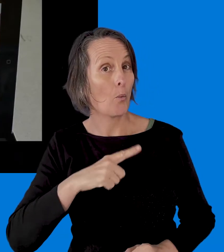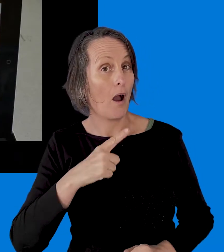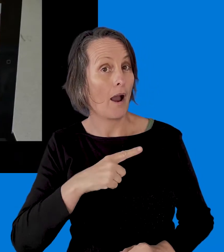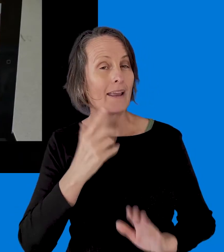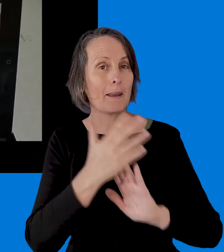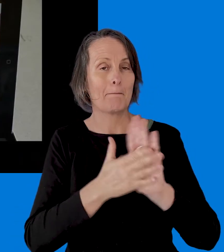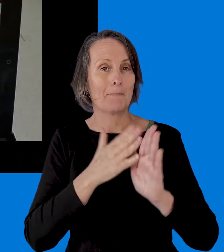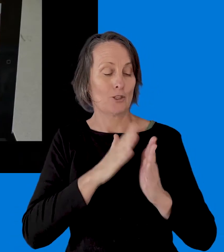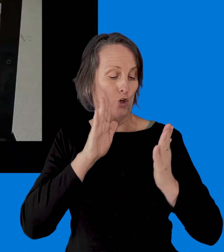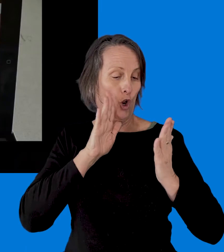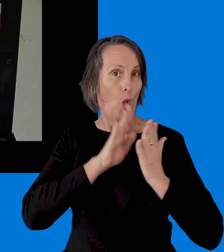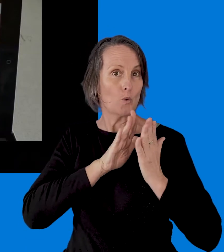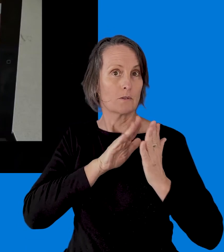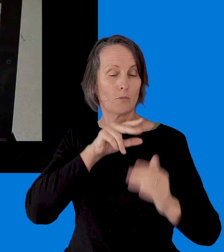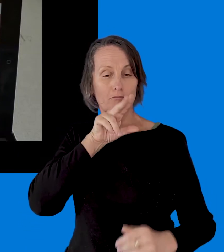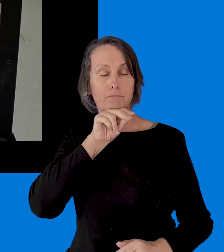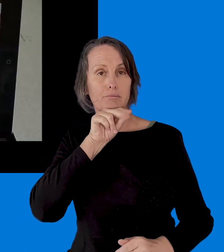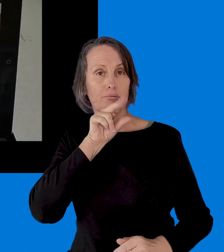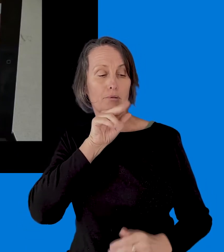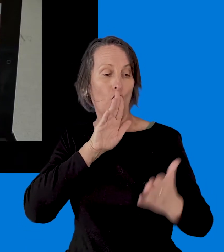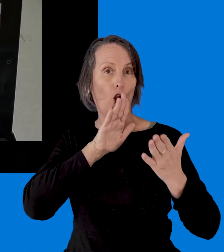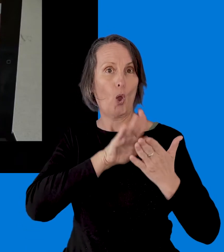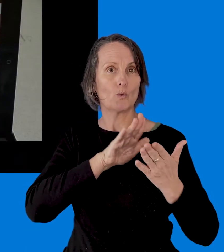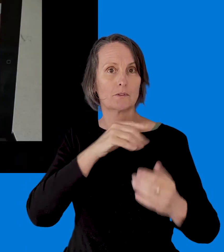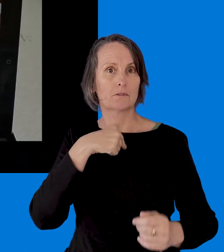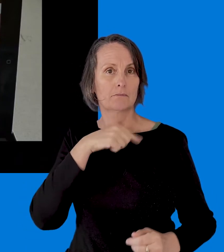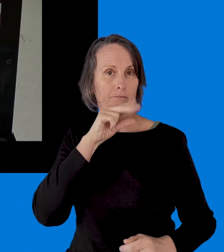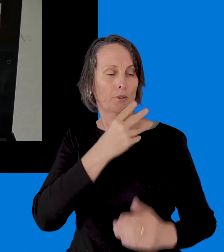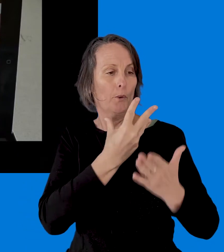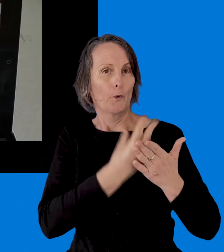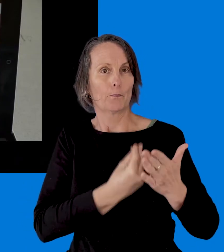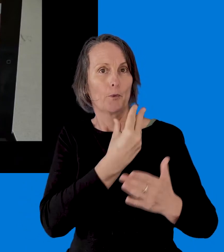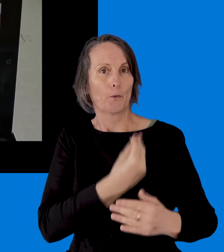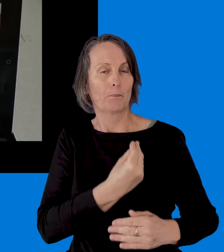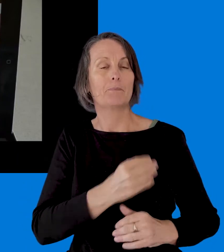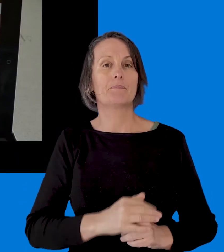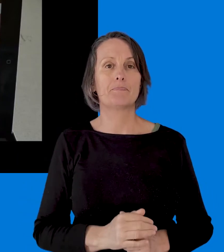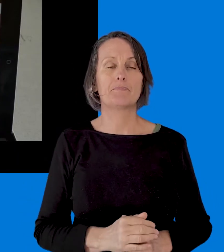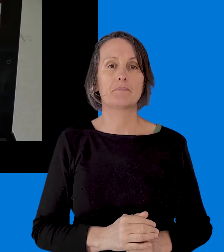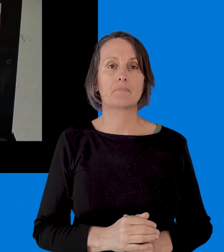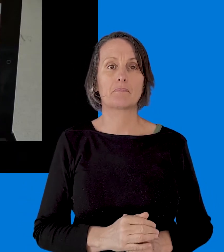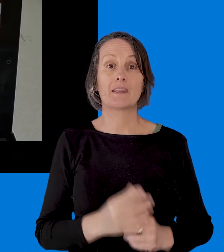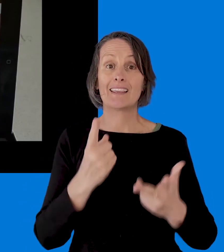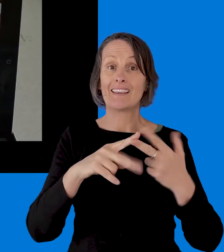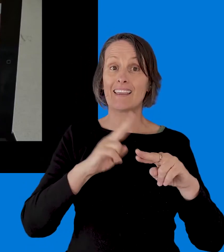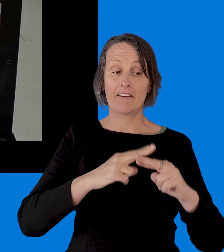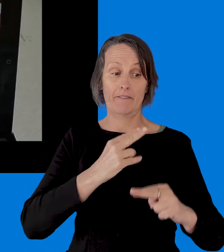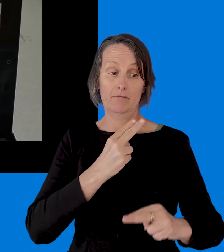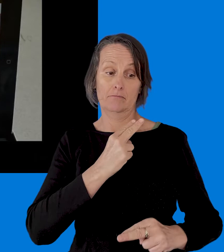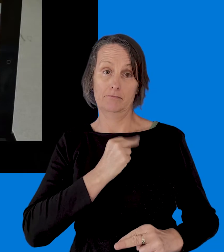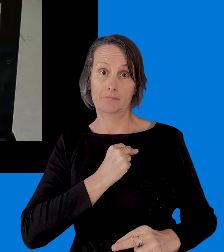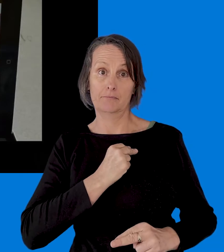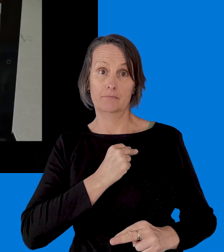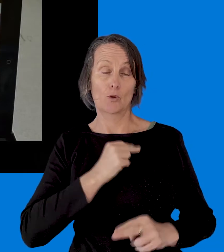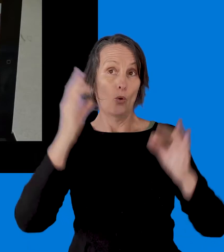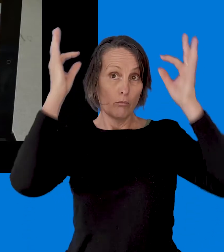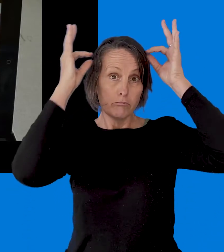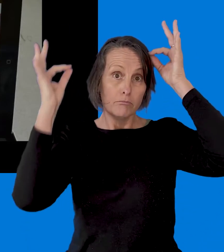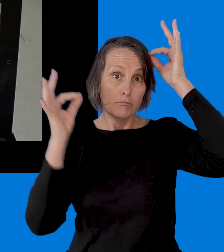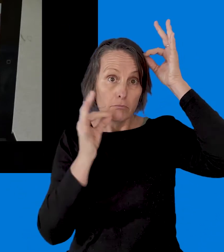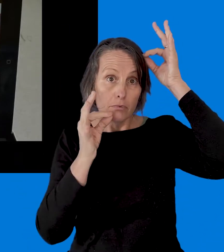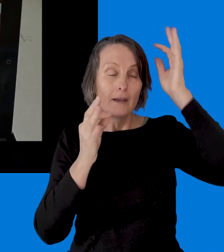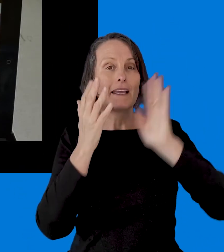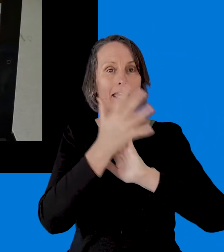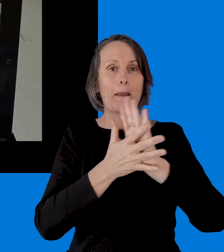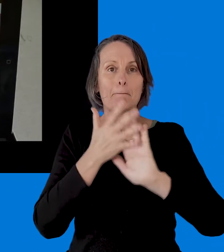number one, it brings the mic closer to your mouth, so it tends to do better when you're close talking. But also, if you're wearing a mic,